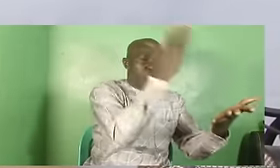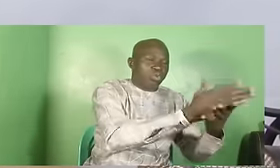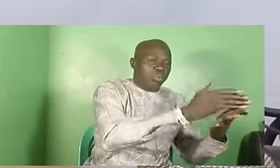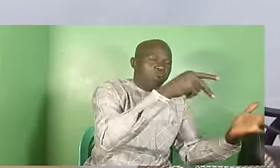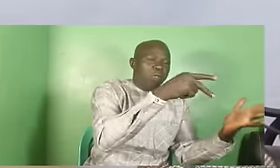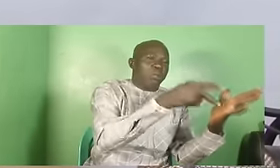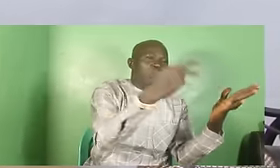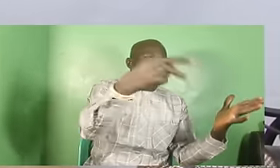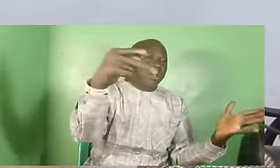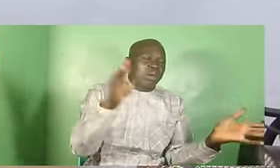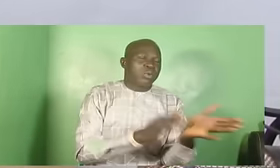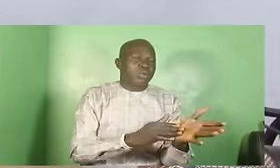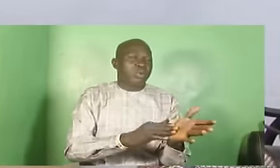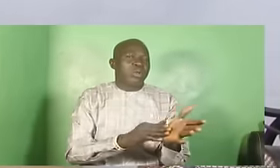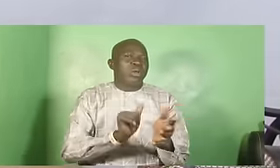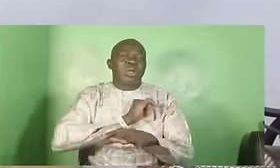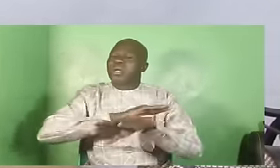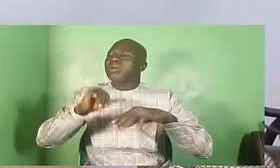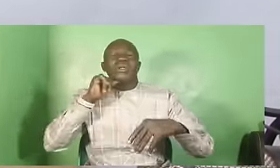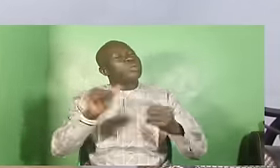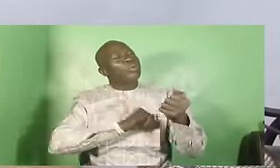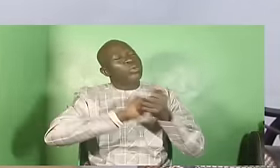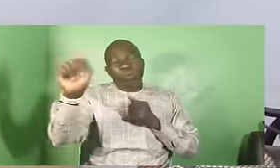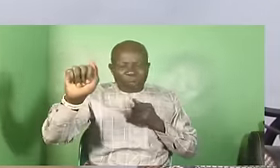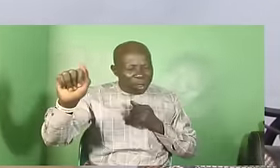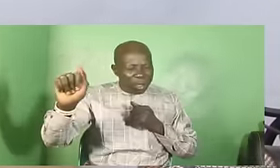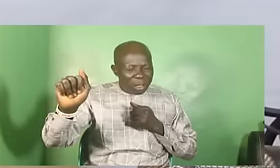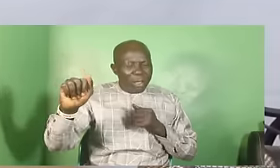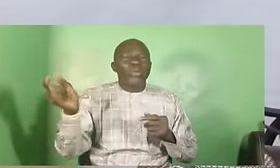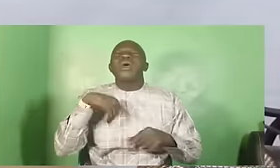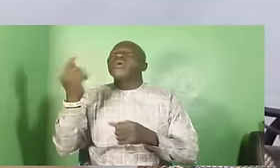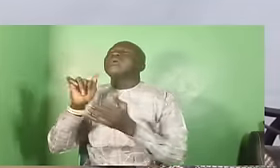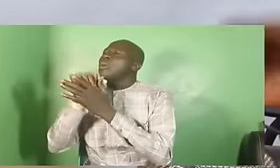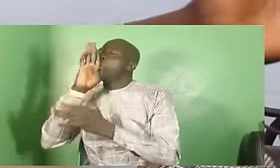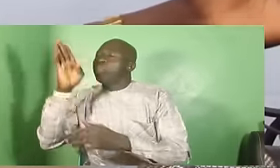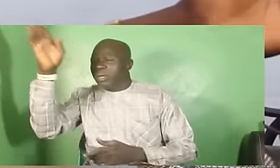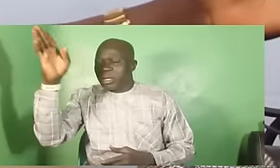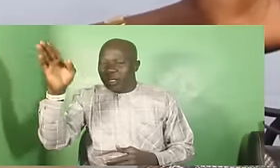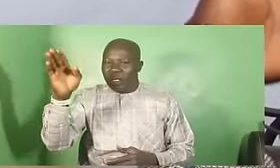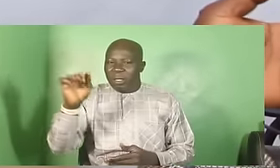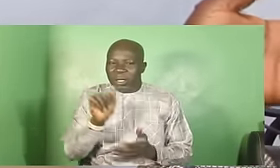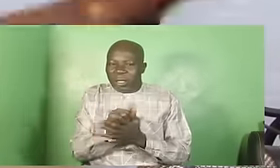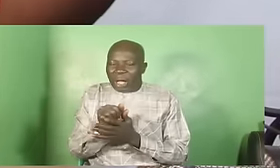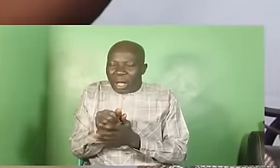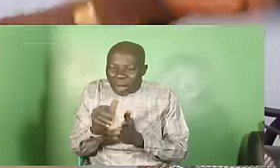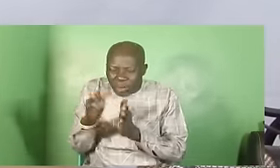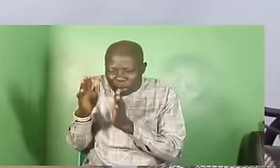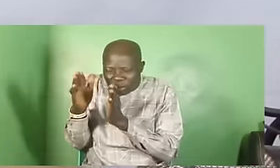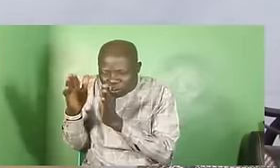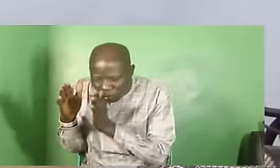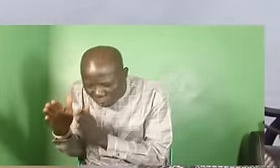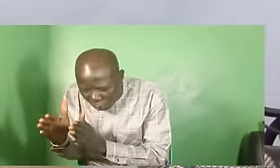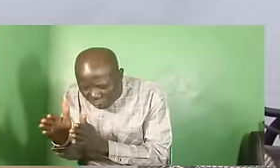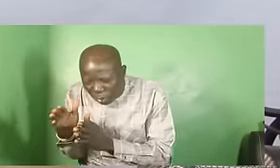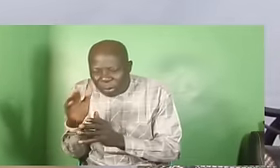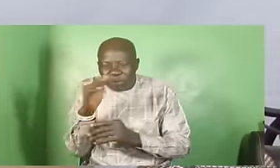Don't stop in there where I'm from. Go far. You will not be able to reach, you know. Where you're supposed to stop. Our